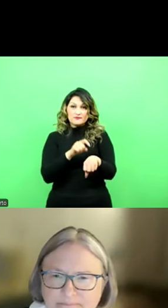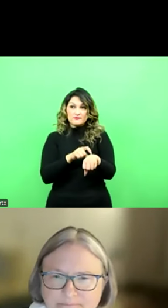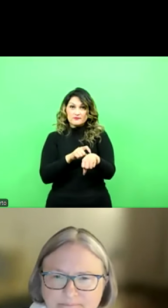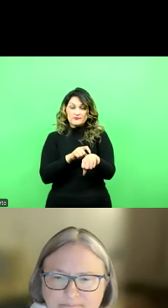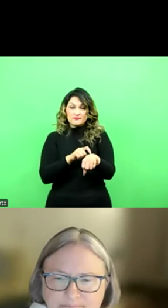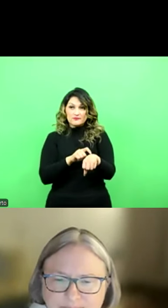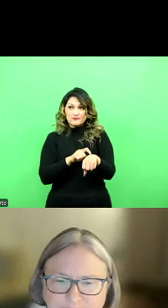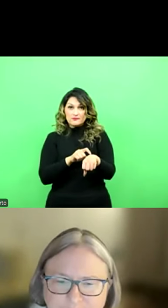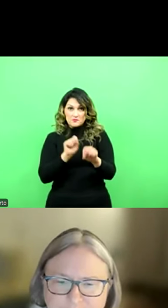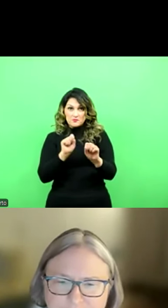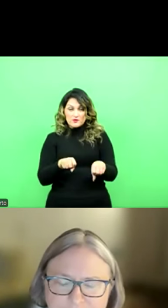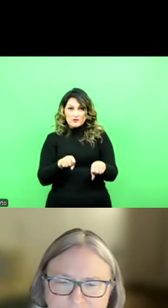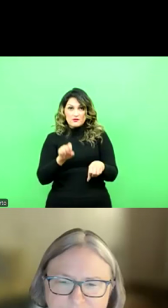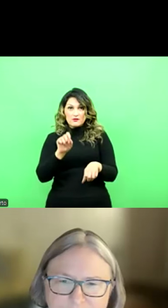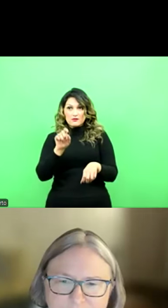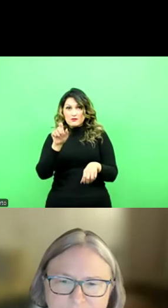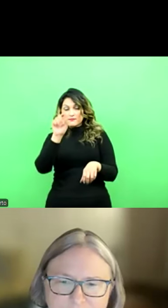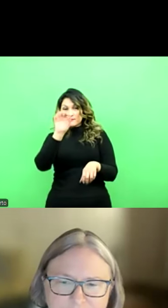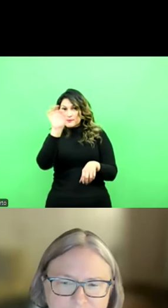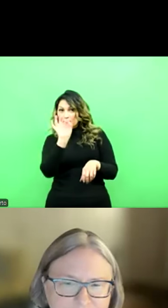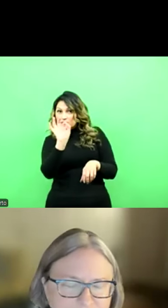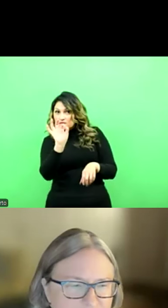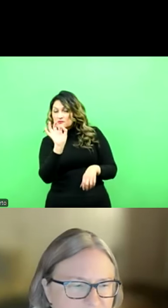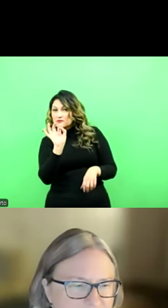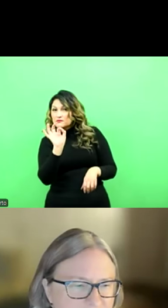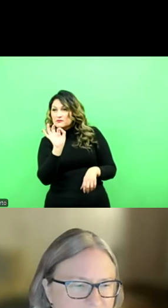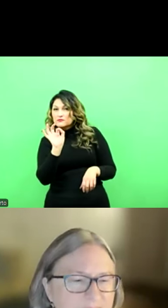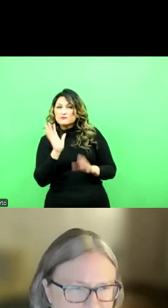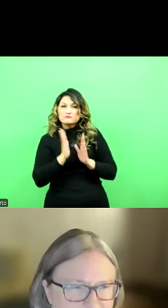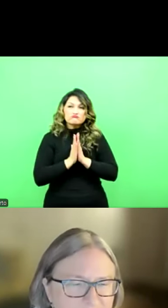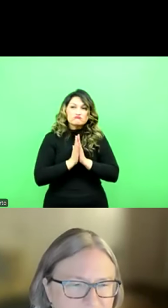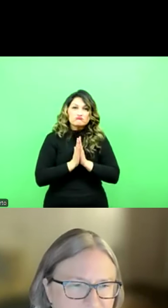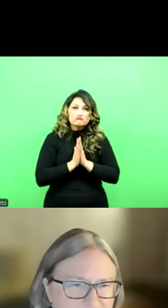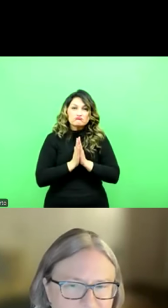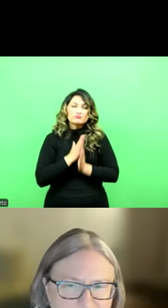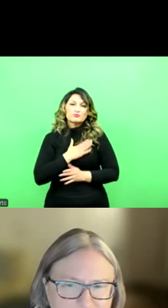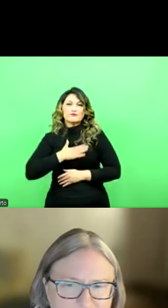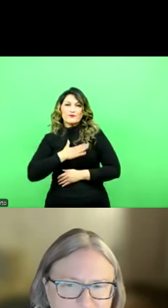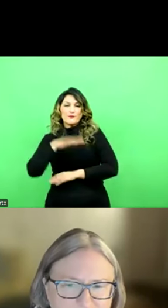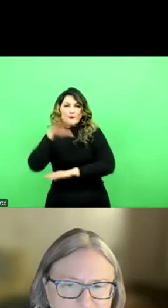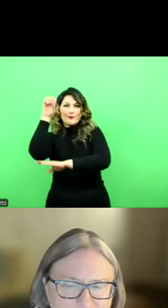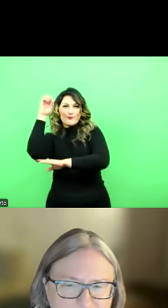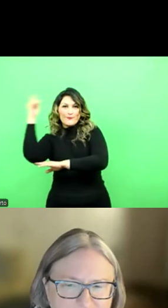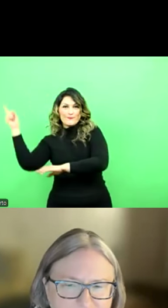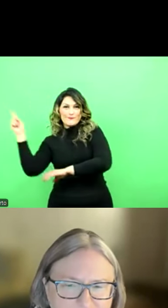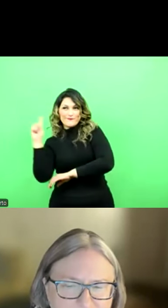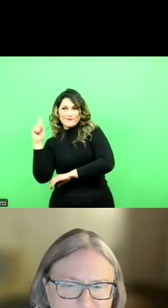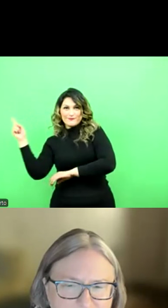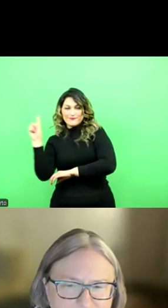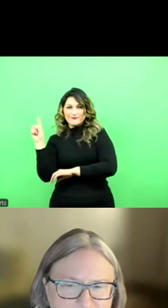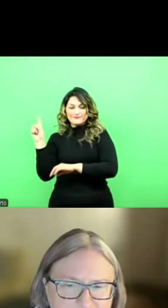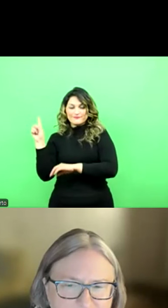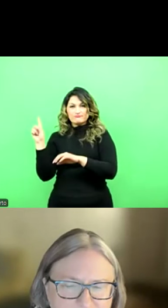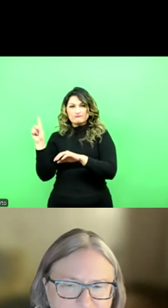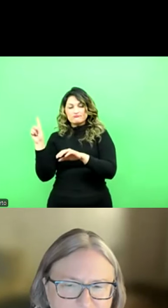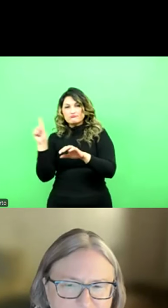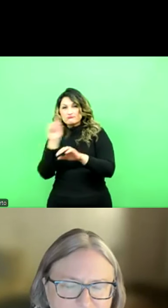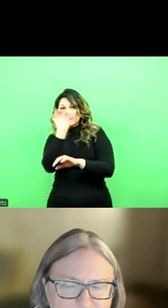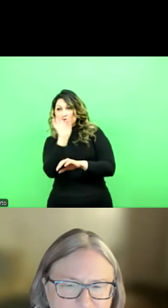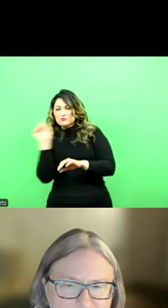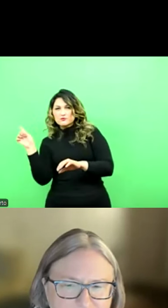answer in very brief way. What are the main challenges in integrating an equity-based